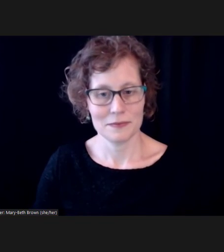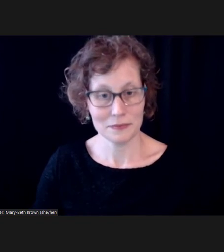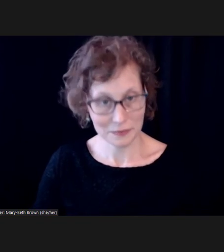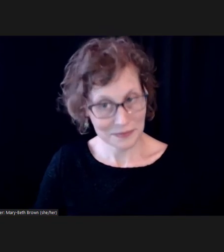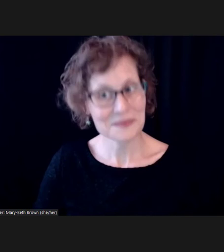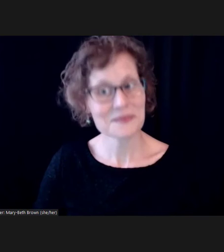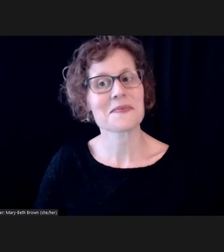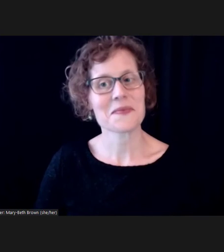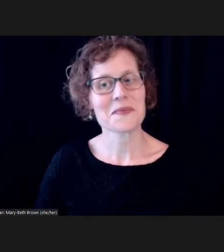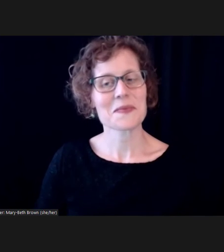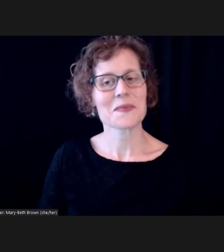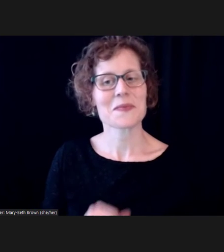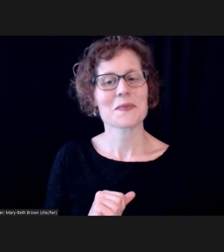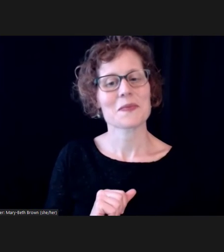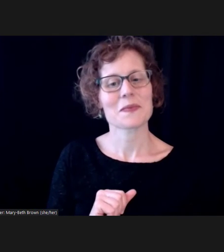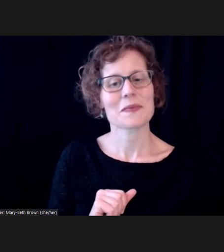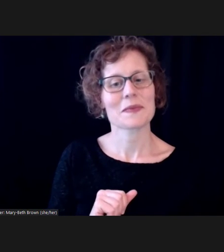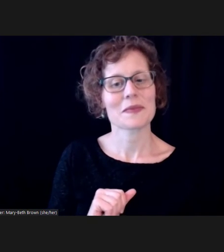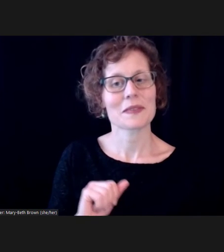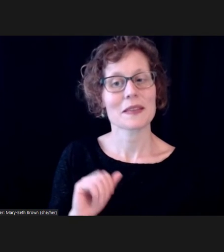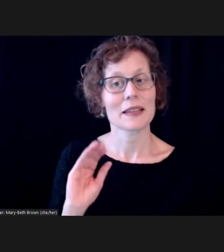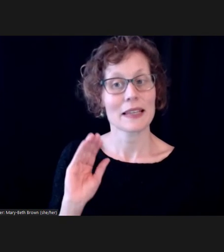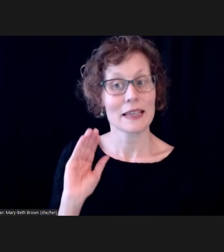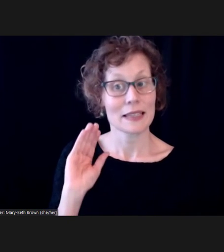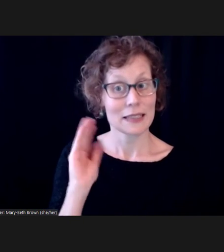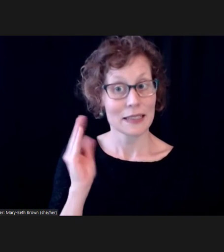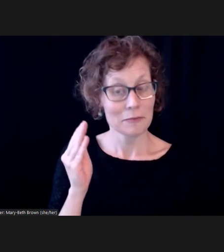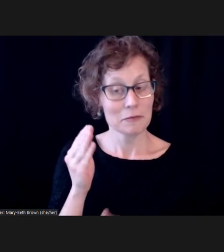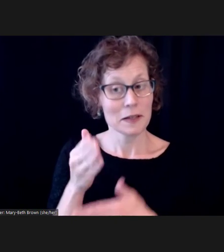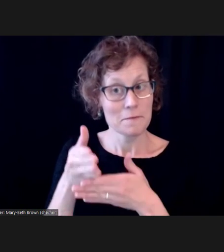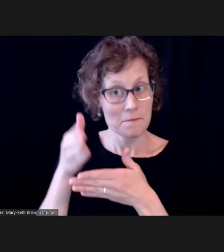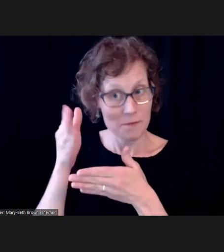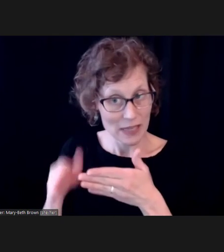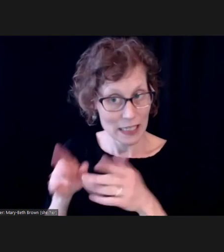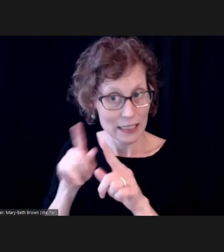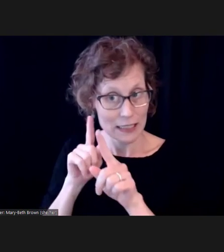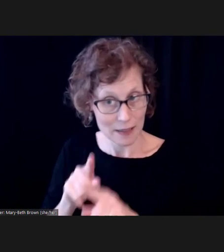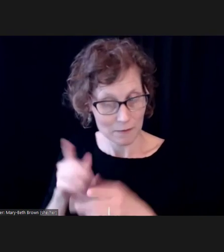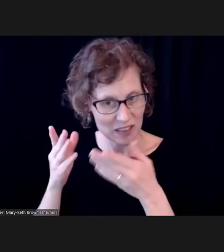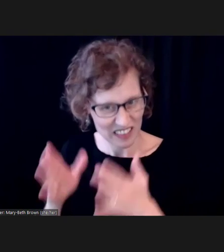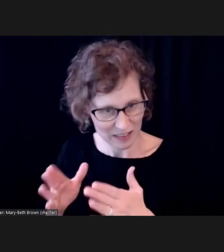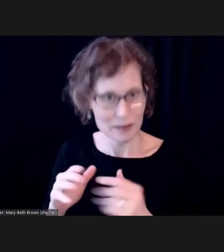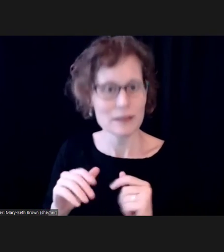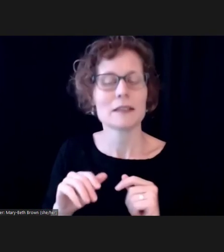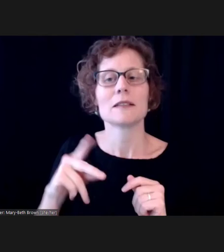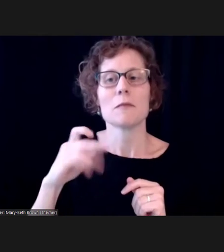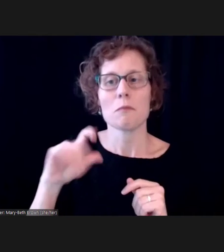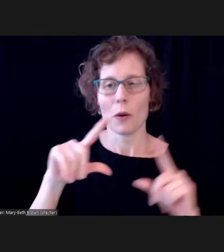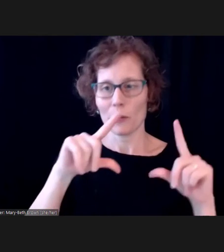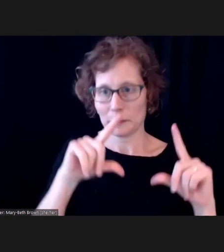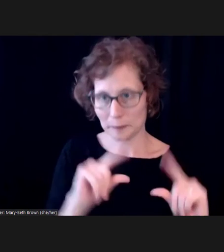Right, looks like everyone may be done taking the poll, so I'm going to go ahead and close that.